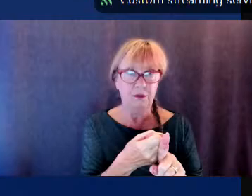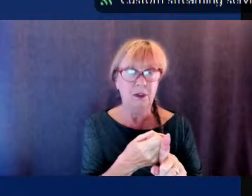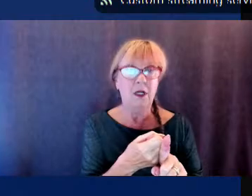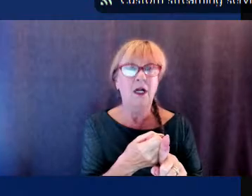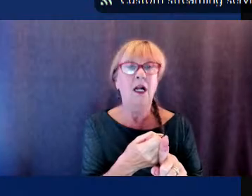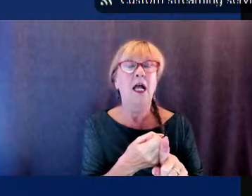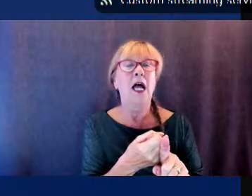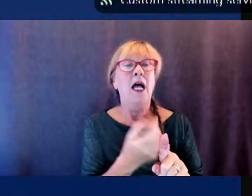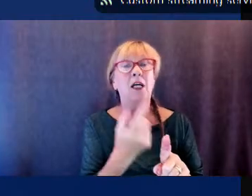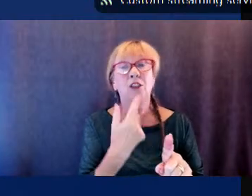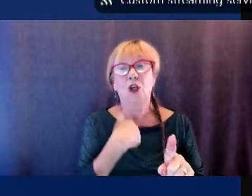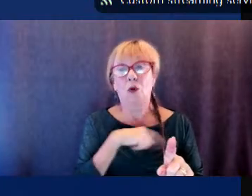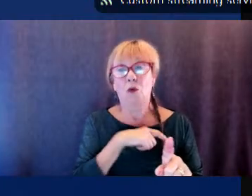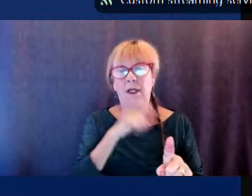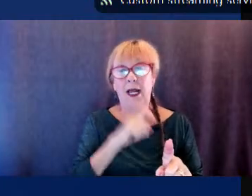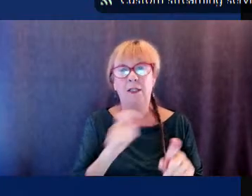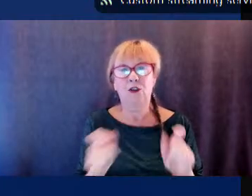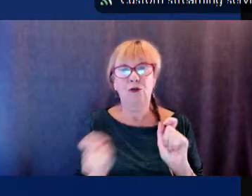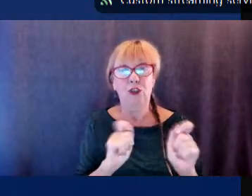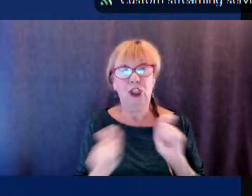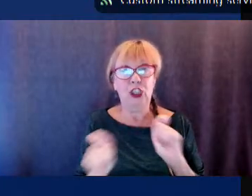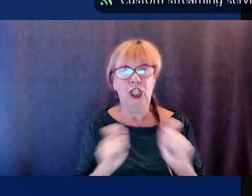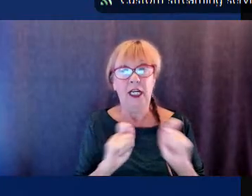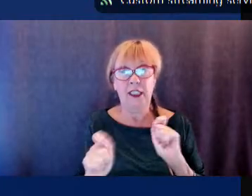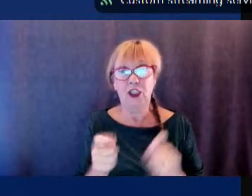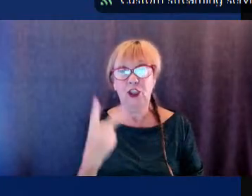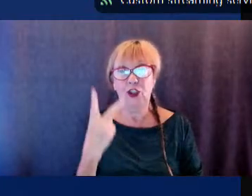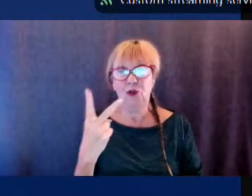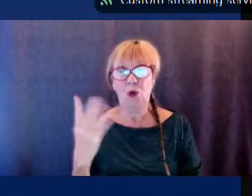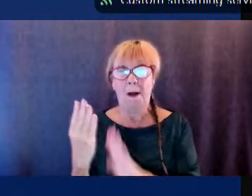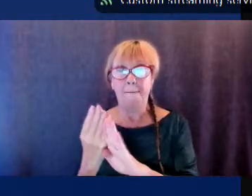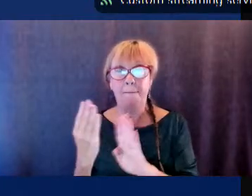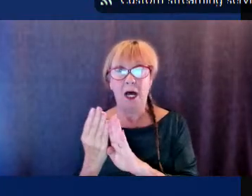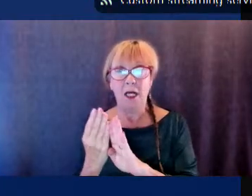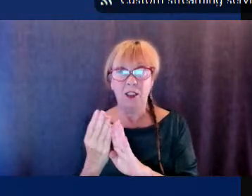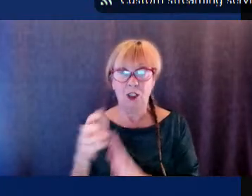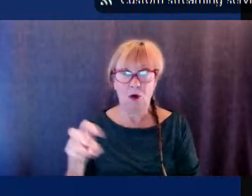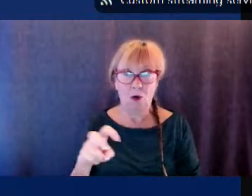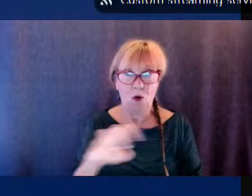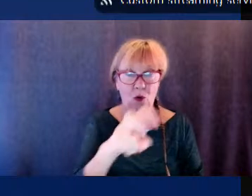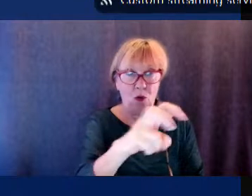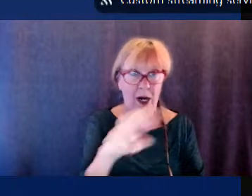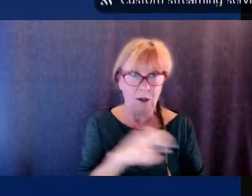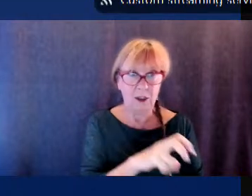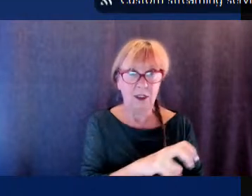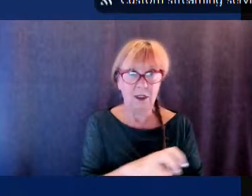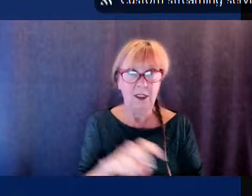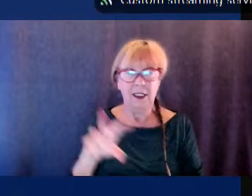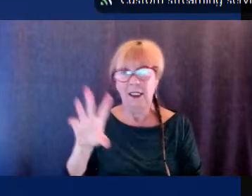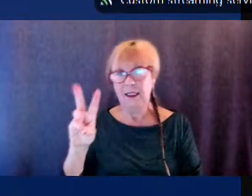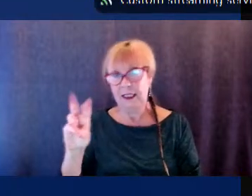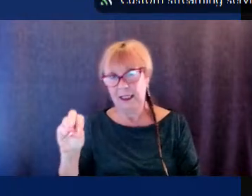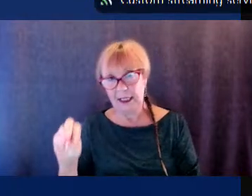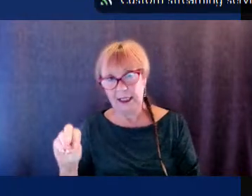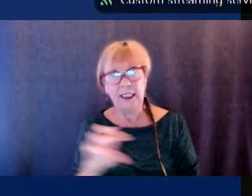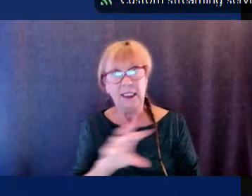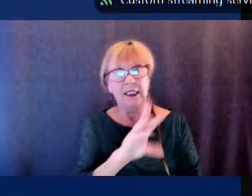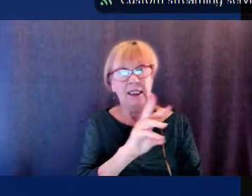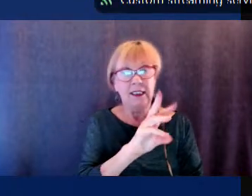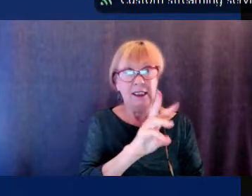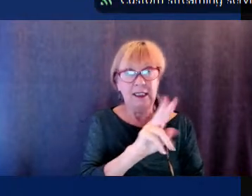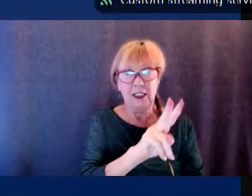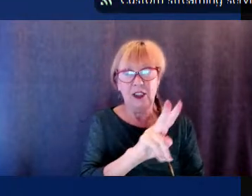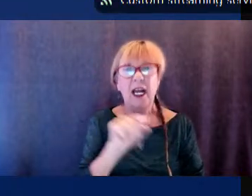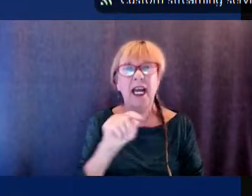make an emergency transit adjustments to two of our bus lines. That was line 660 and 662, which traveled north